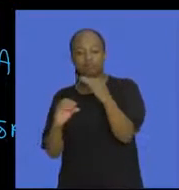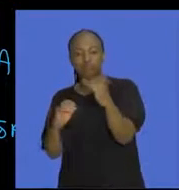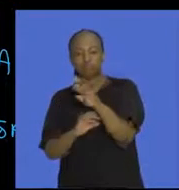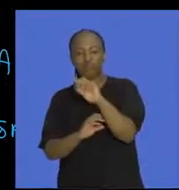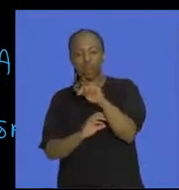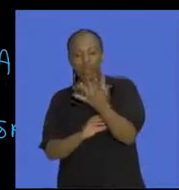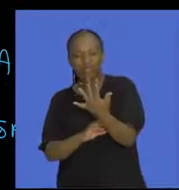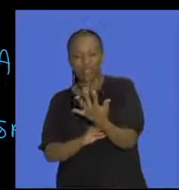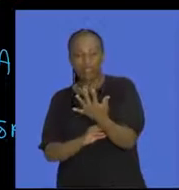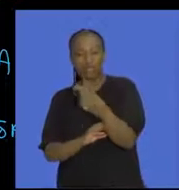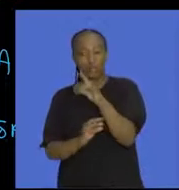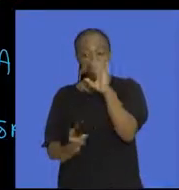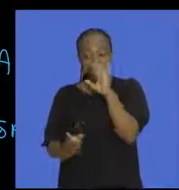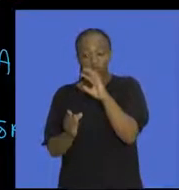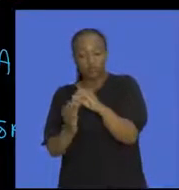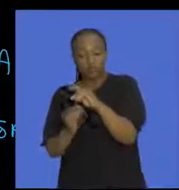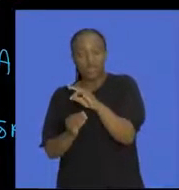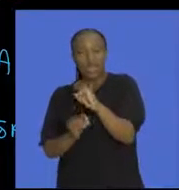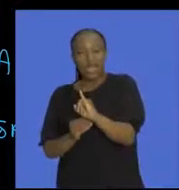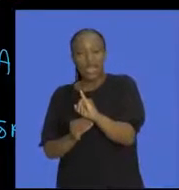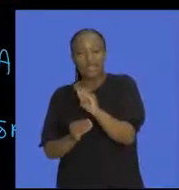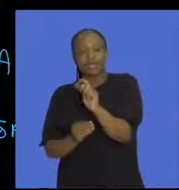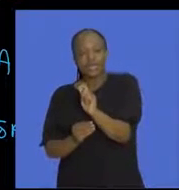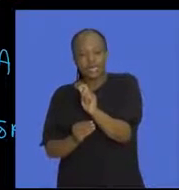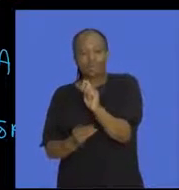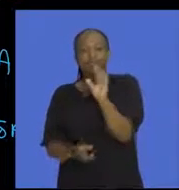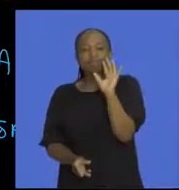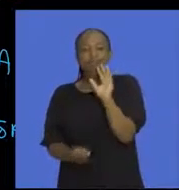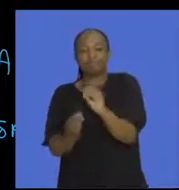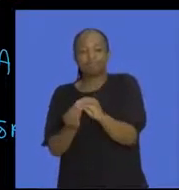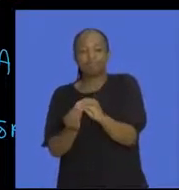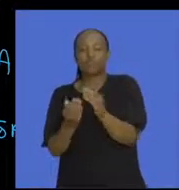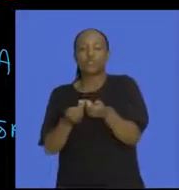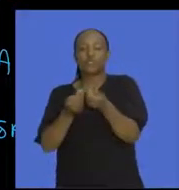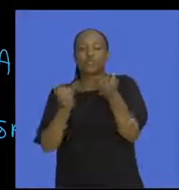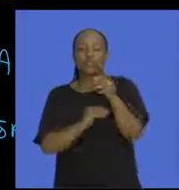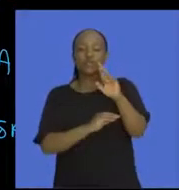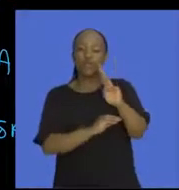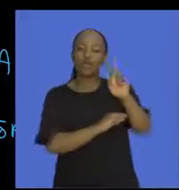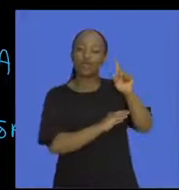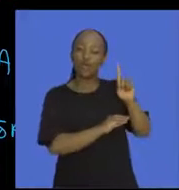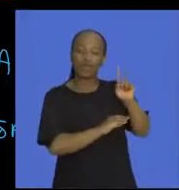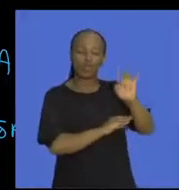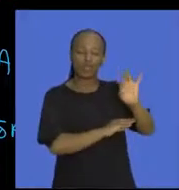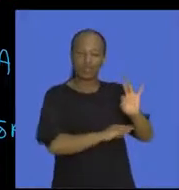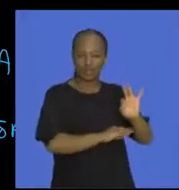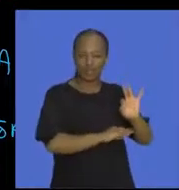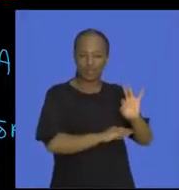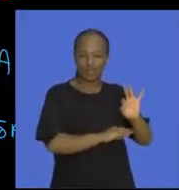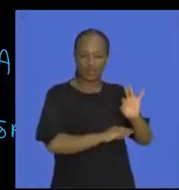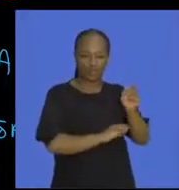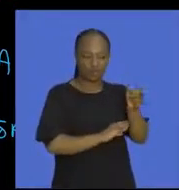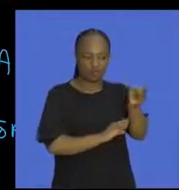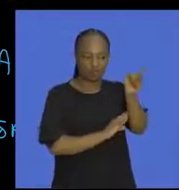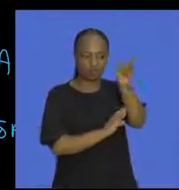okay? Now, that total current is split between R1, which is 3 amperes,